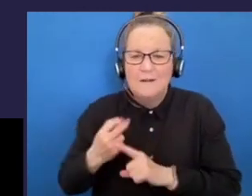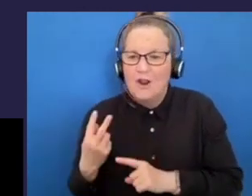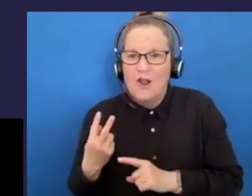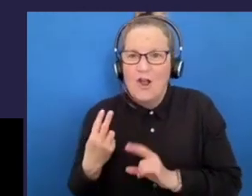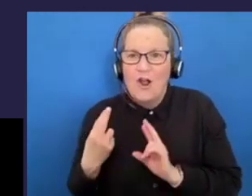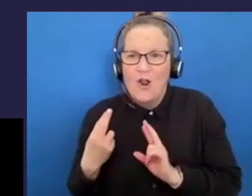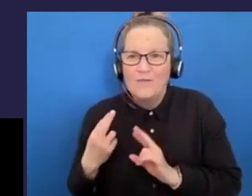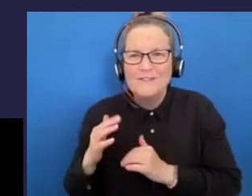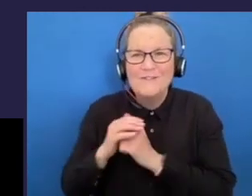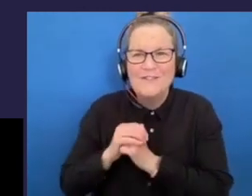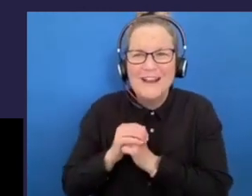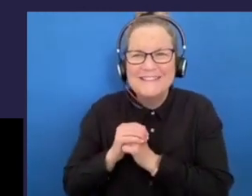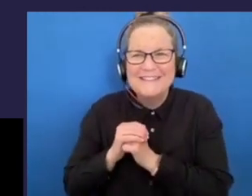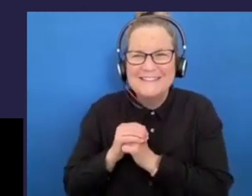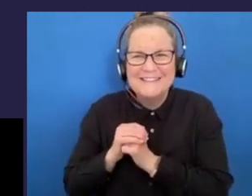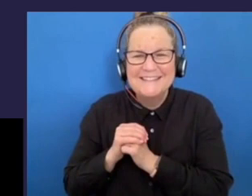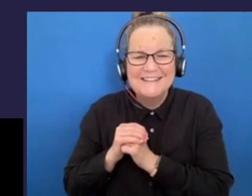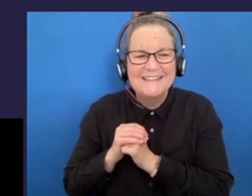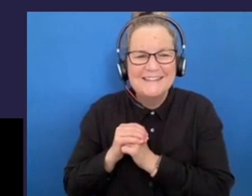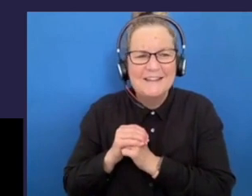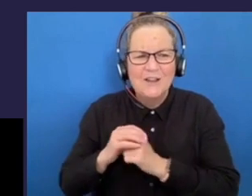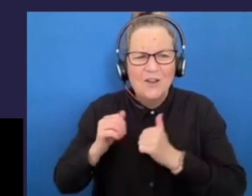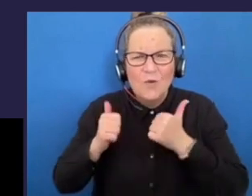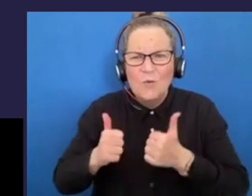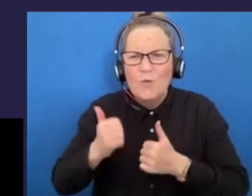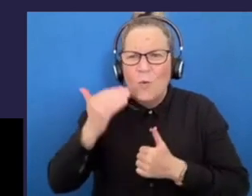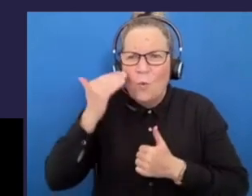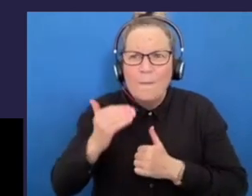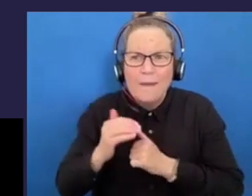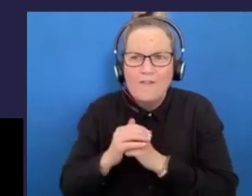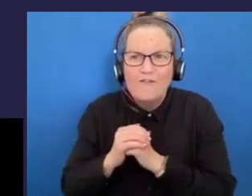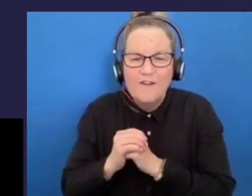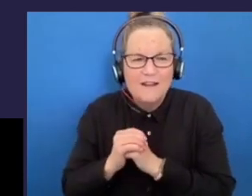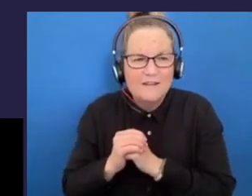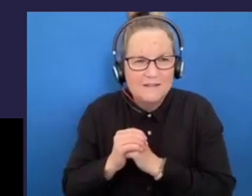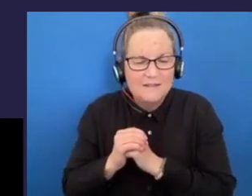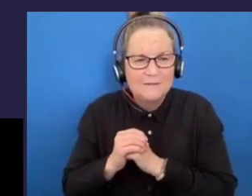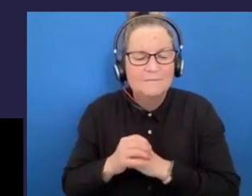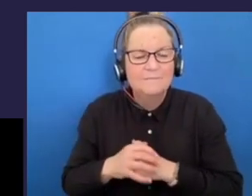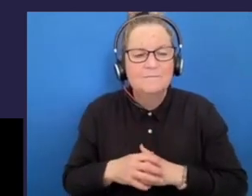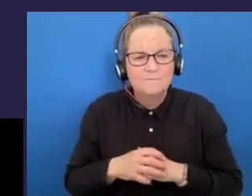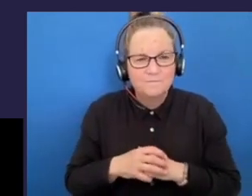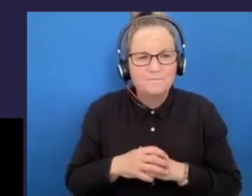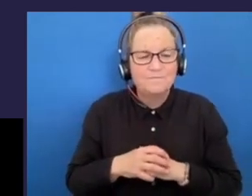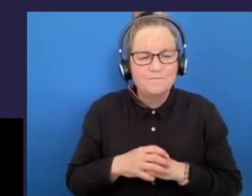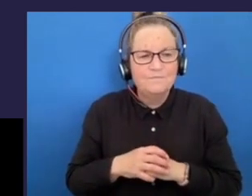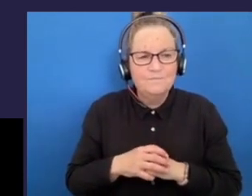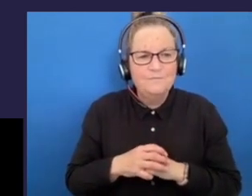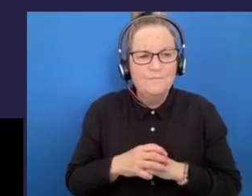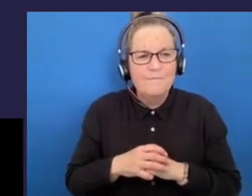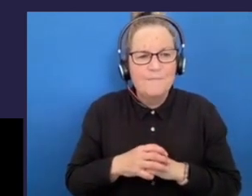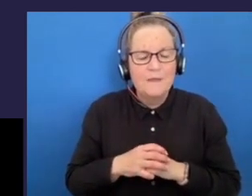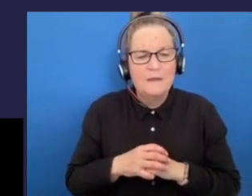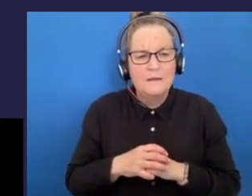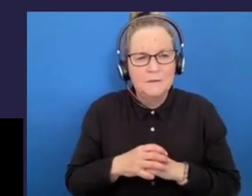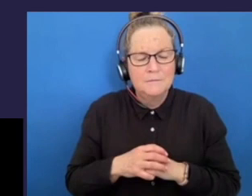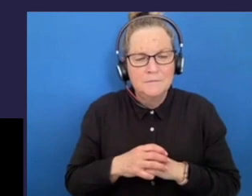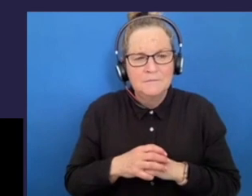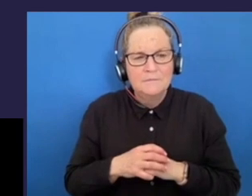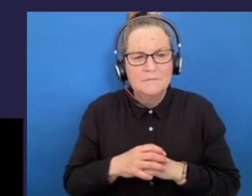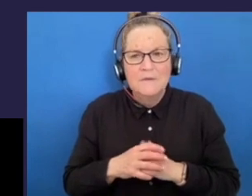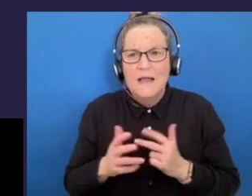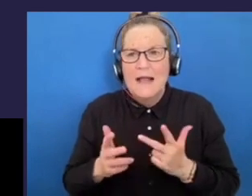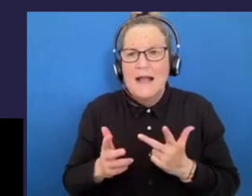friends and great women friends. And then to Jessica's immediate left,